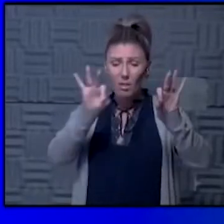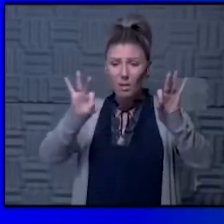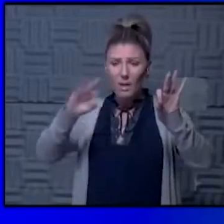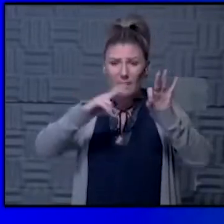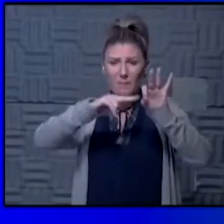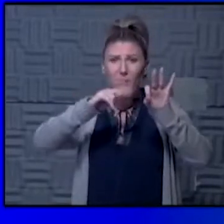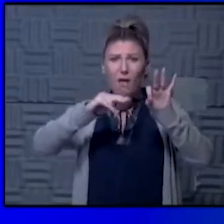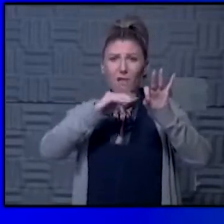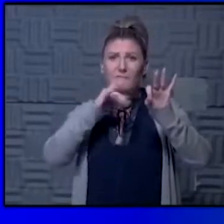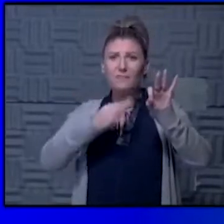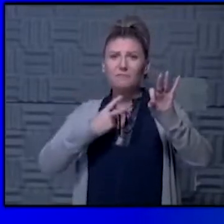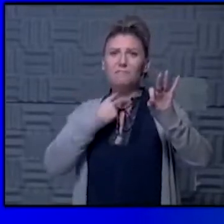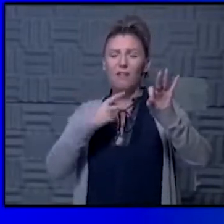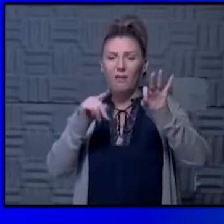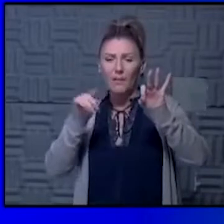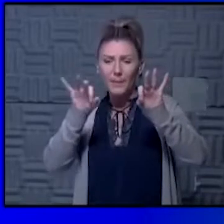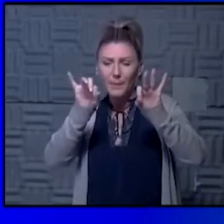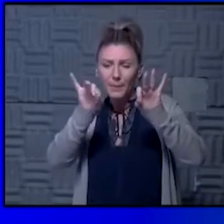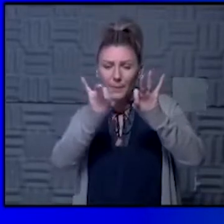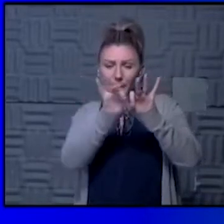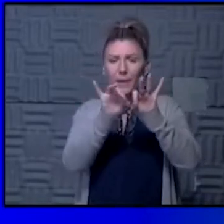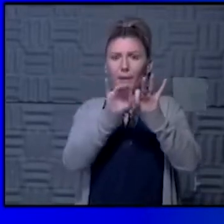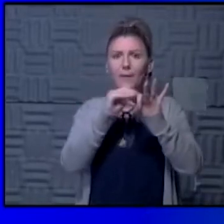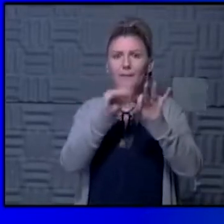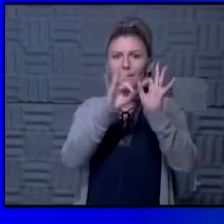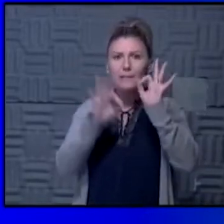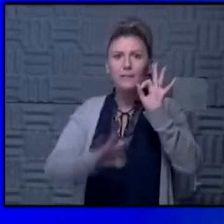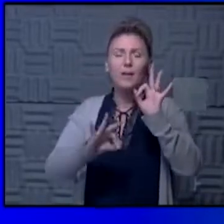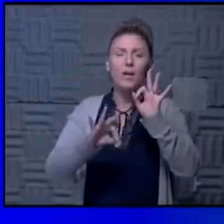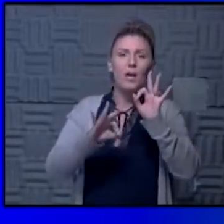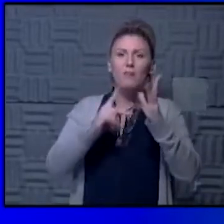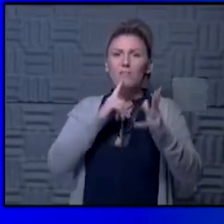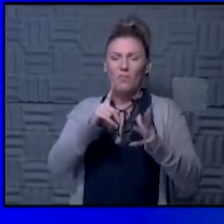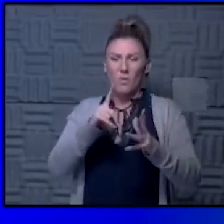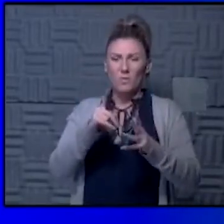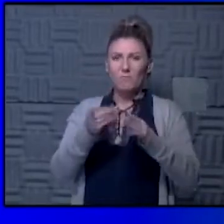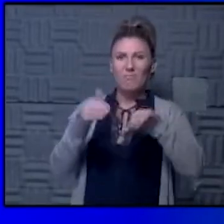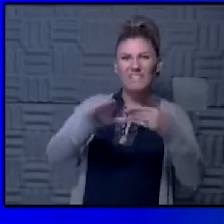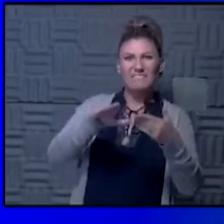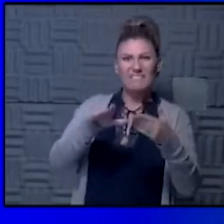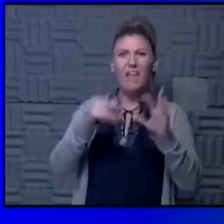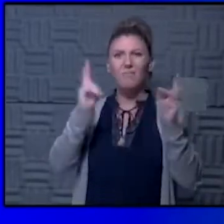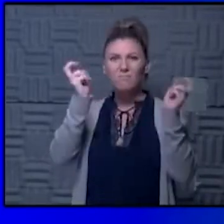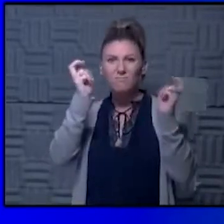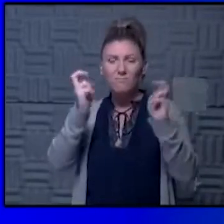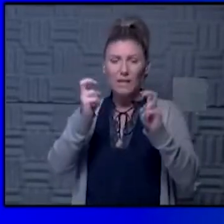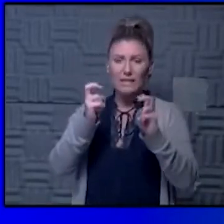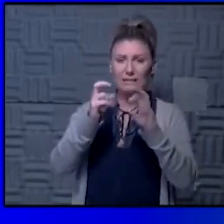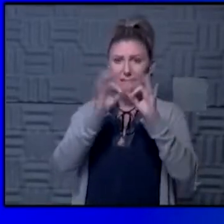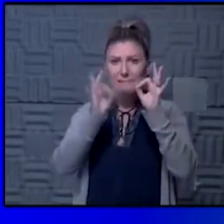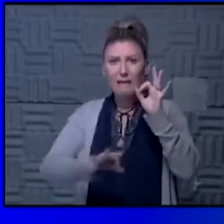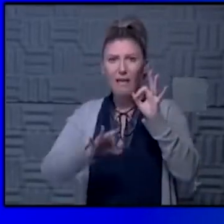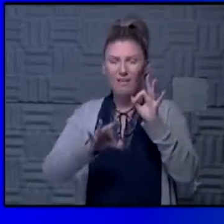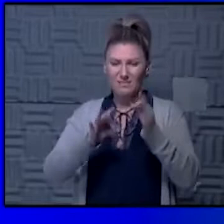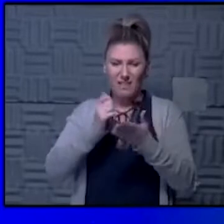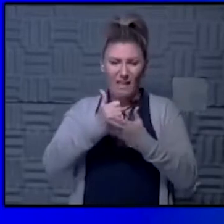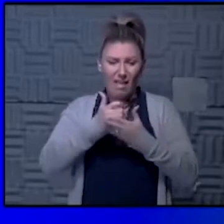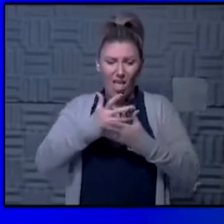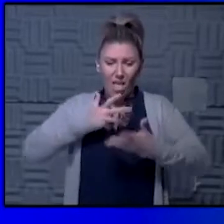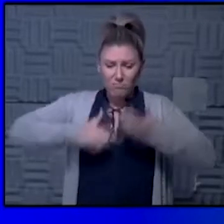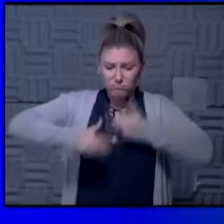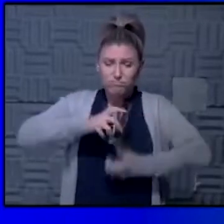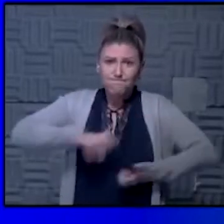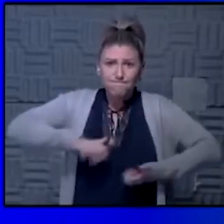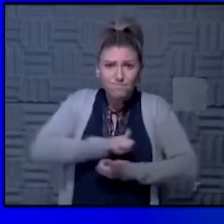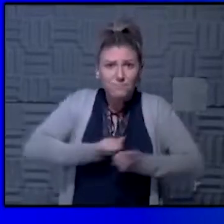with that cell-free fluid and some of those dead cells that have come in to help attack and kill the virus. So there is